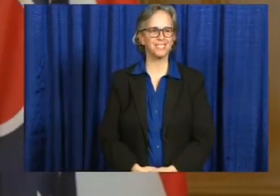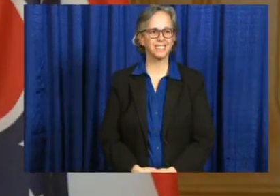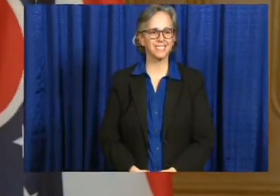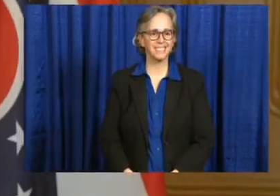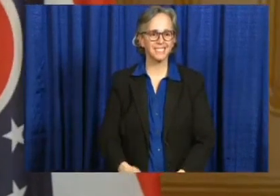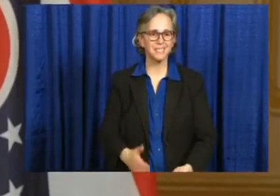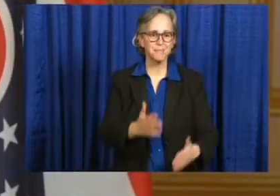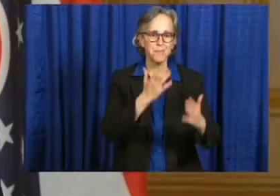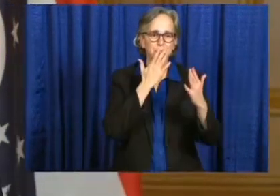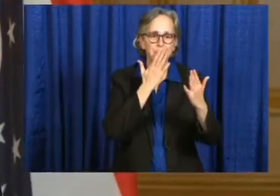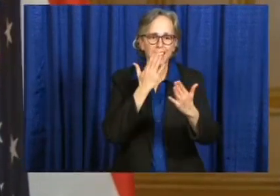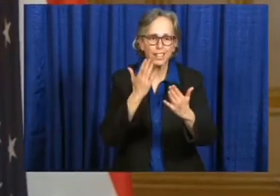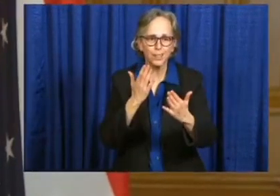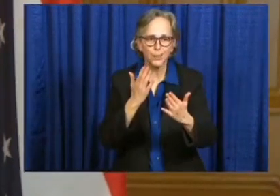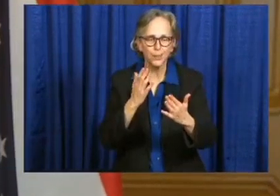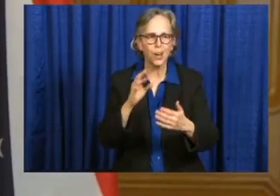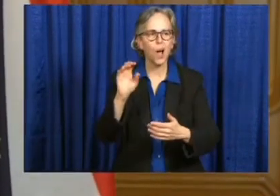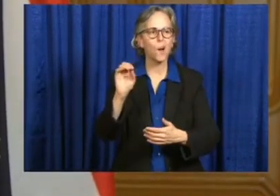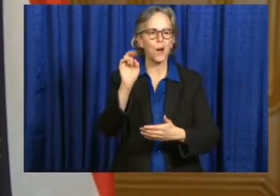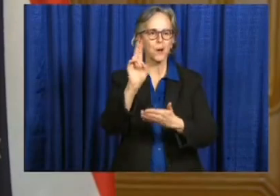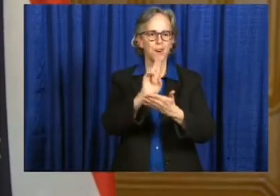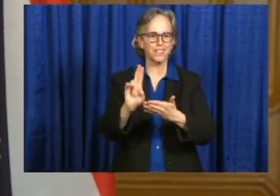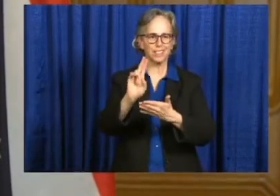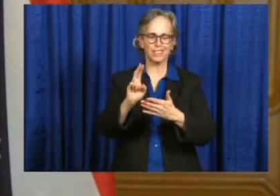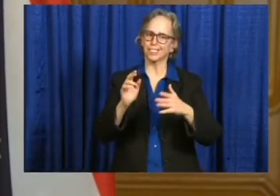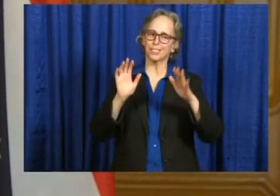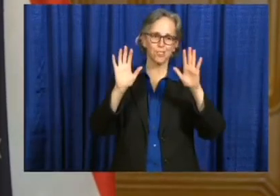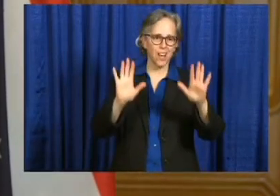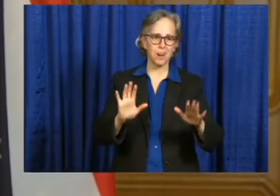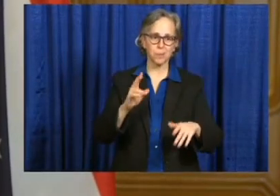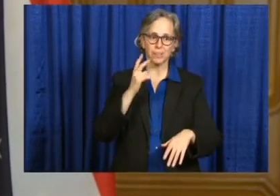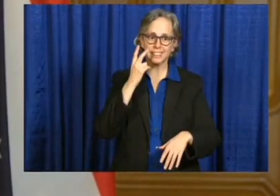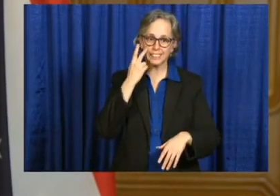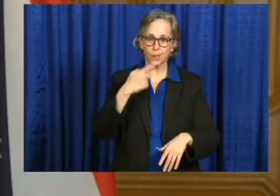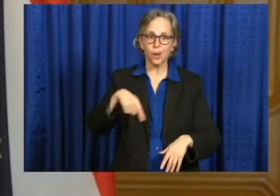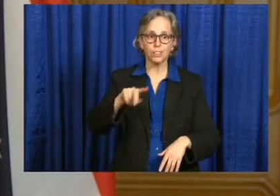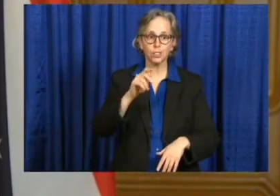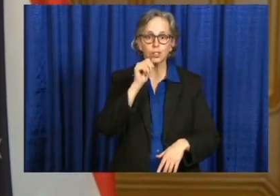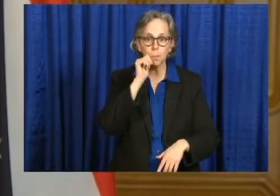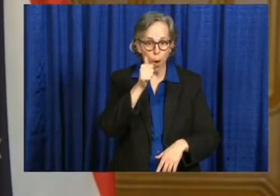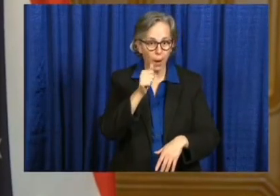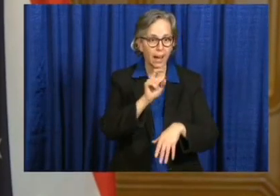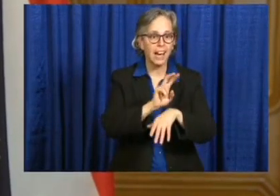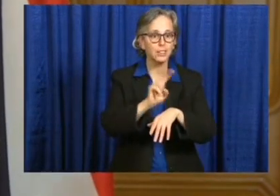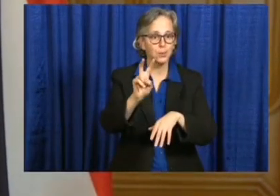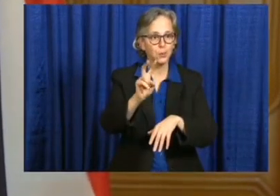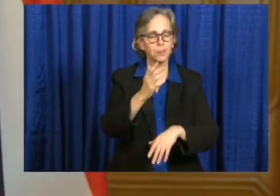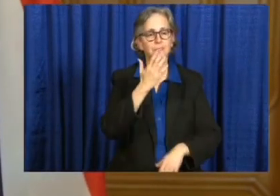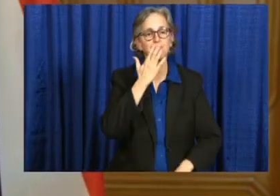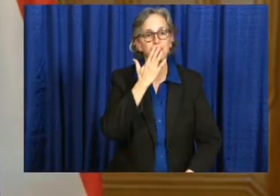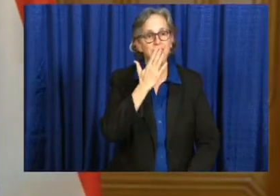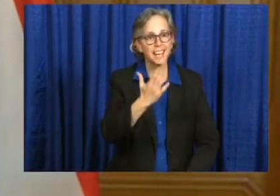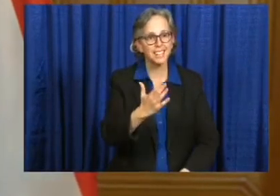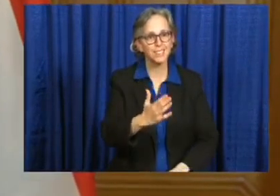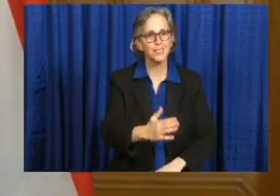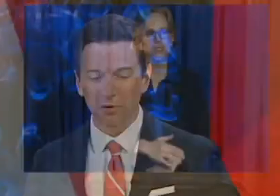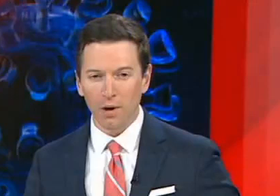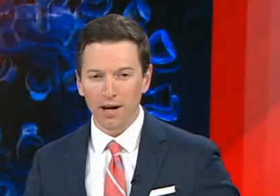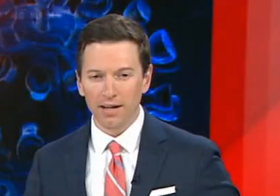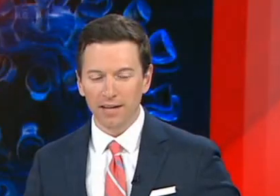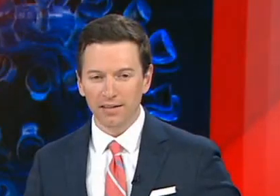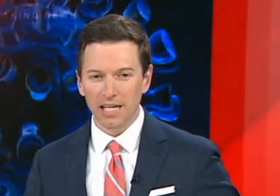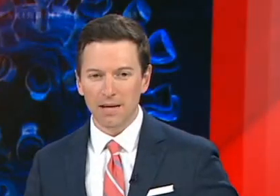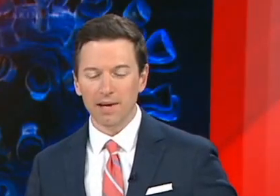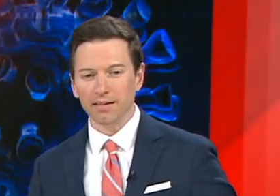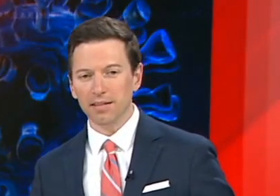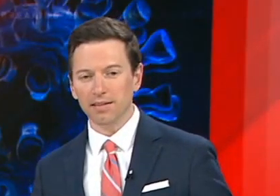thanks to Ohio University. That was great. We will see you all tomorrow at 2 o'clock. Thanks a lot. You've been listening to Governor